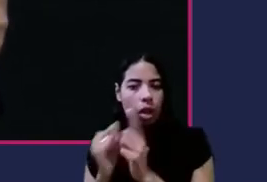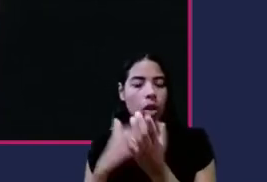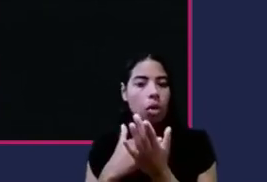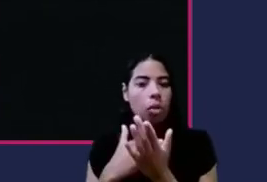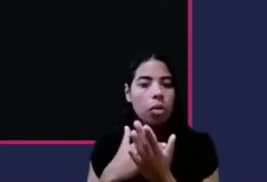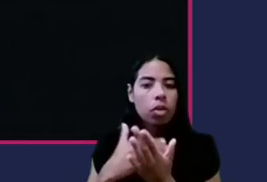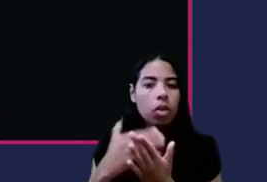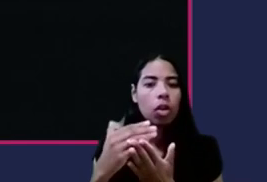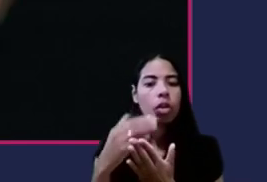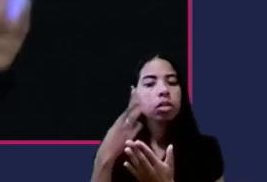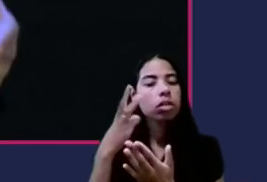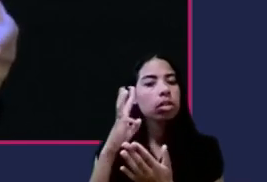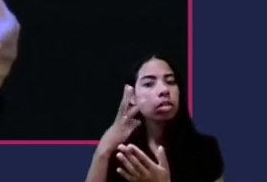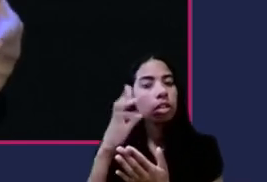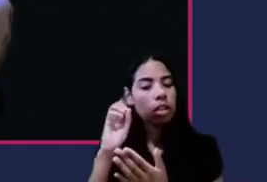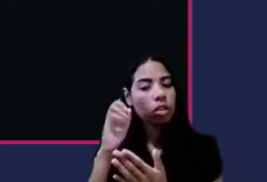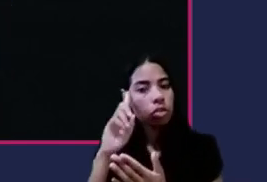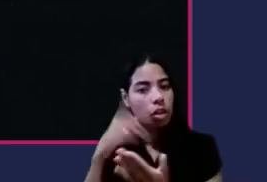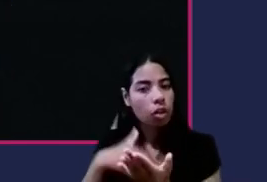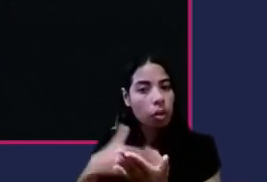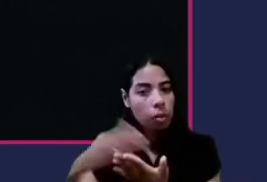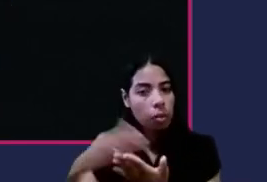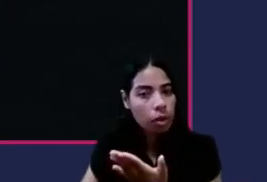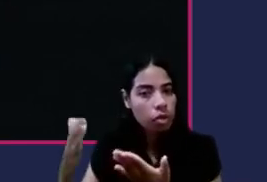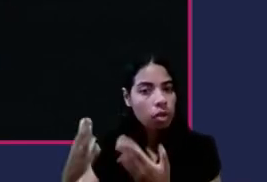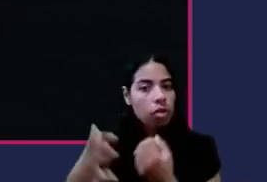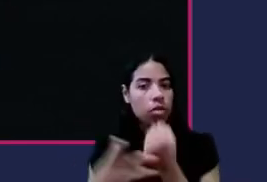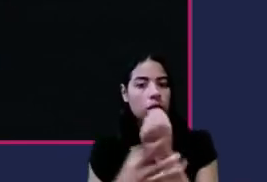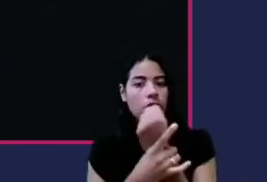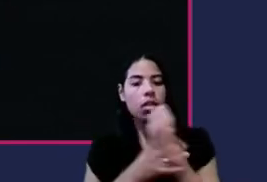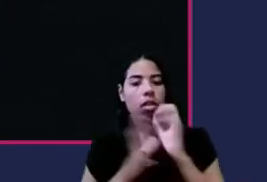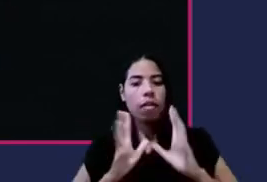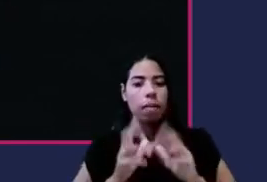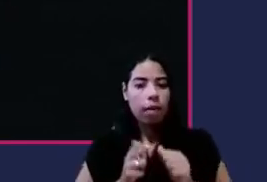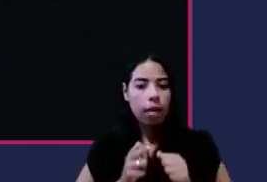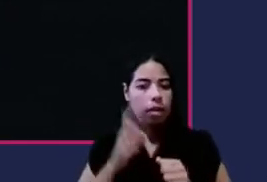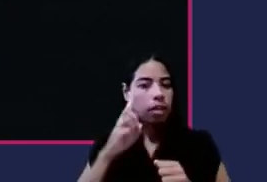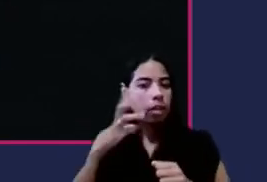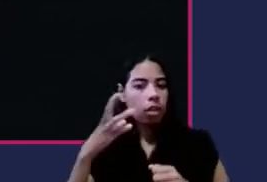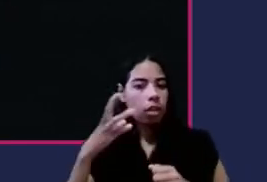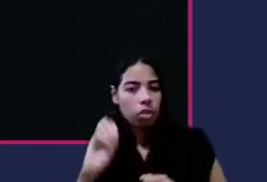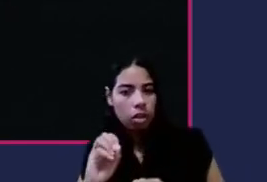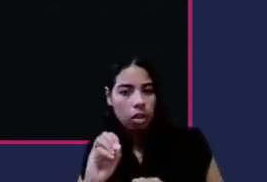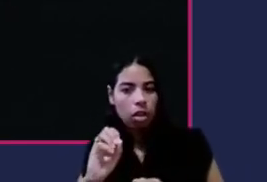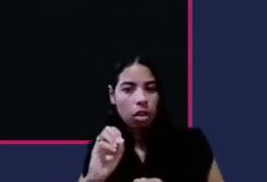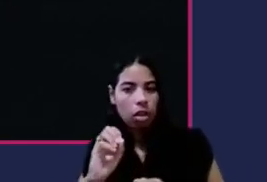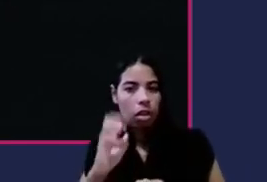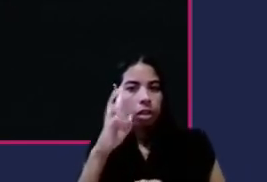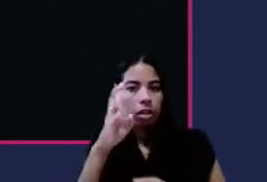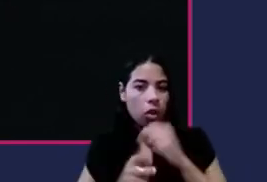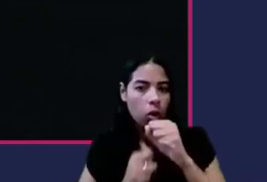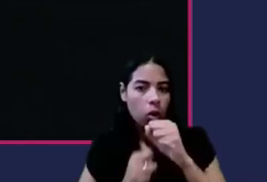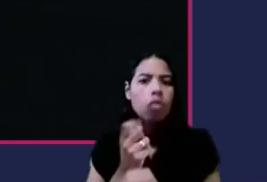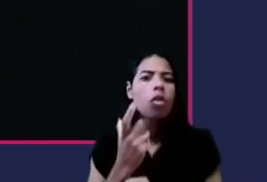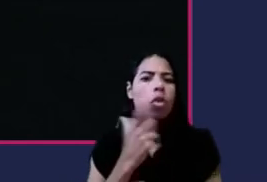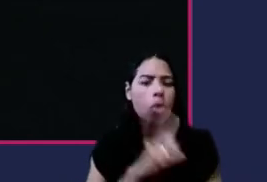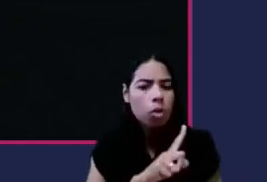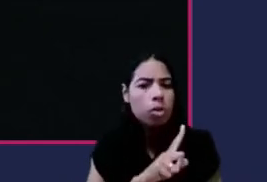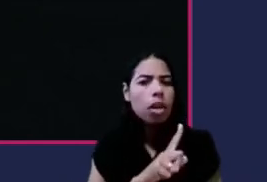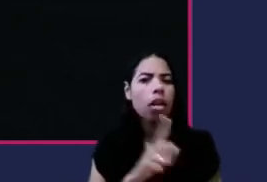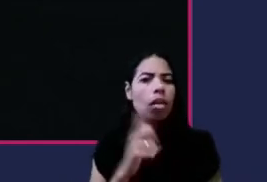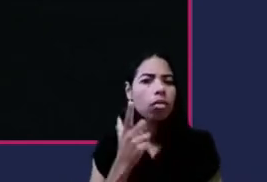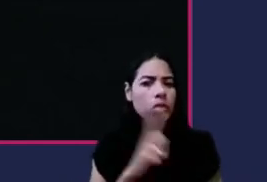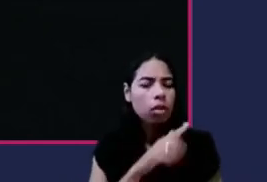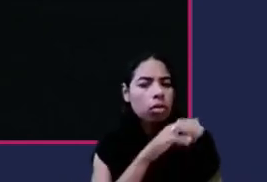for research to start to 30 days, the health inspection for